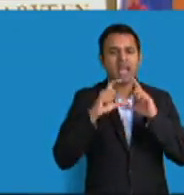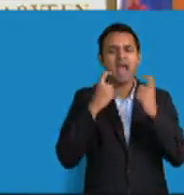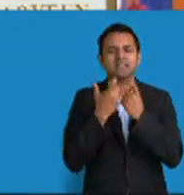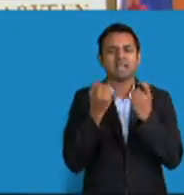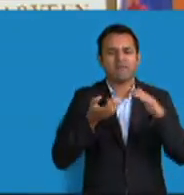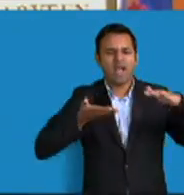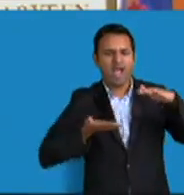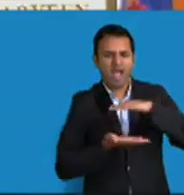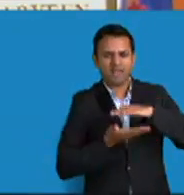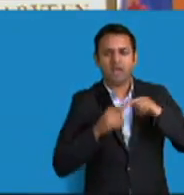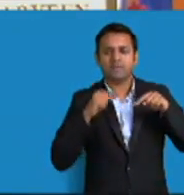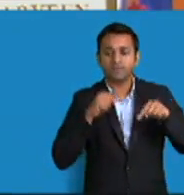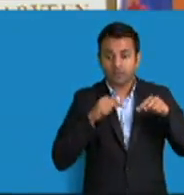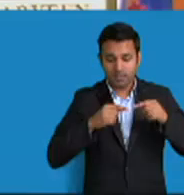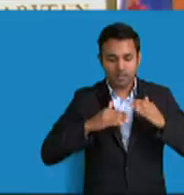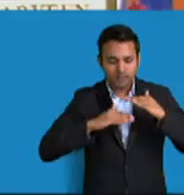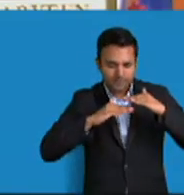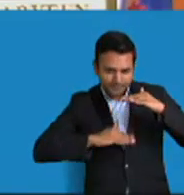the maximum we have set.